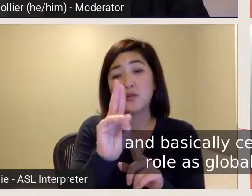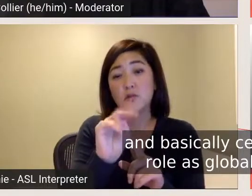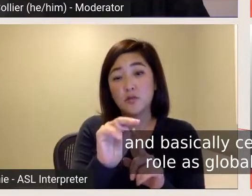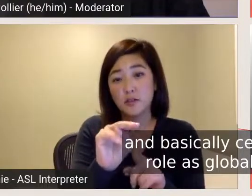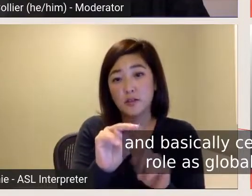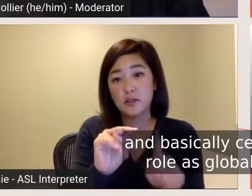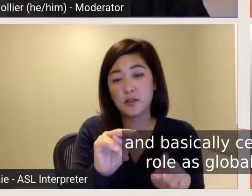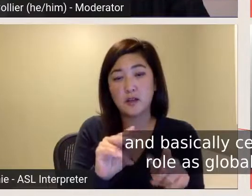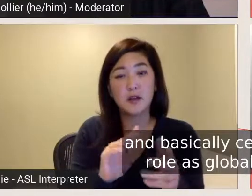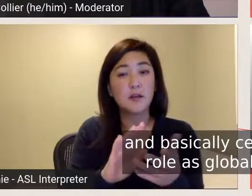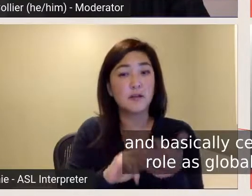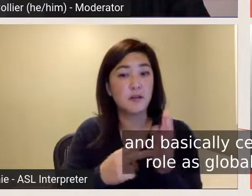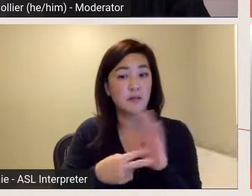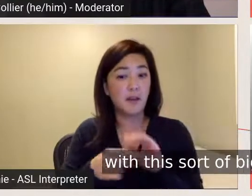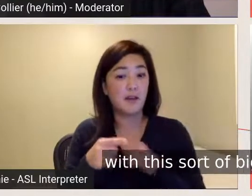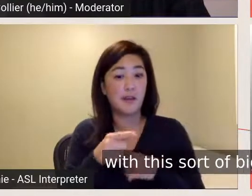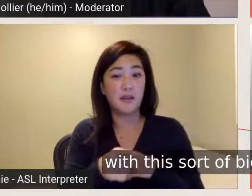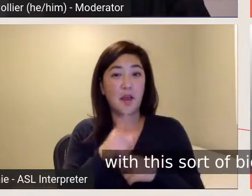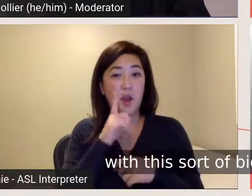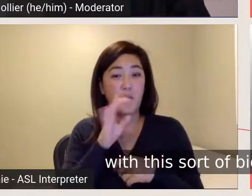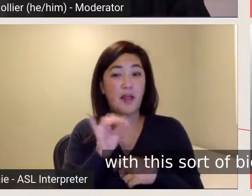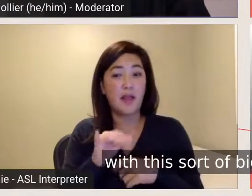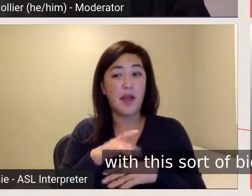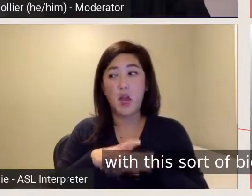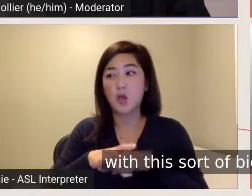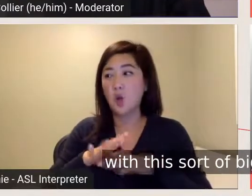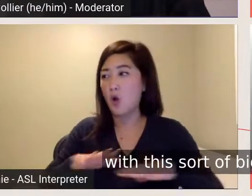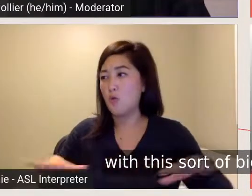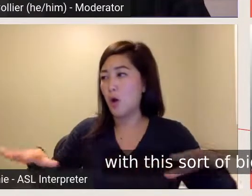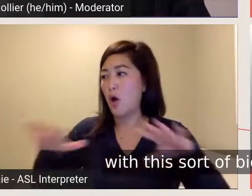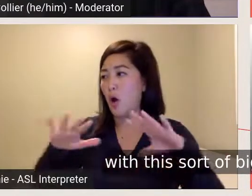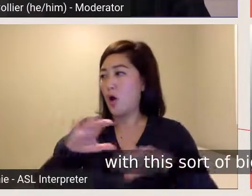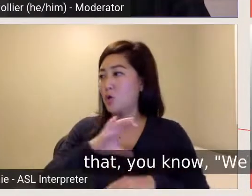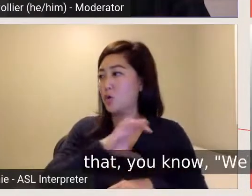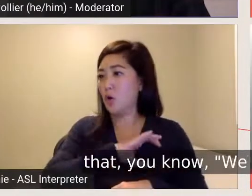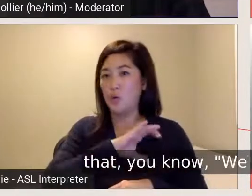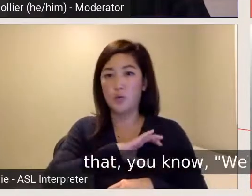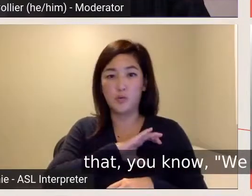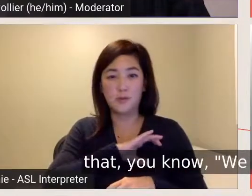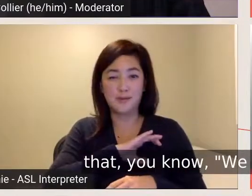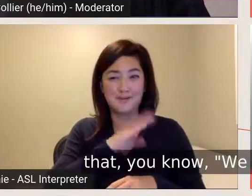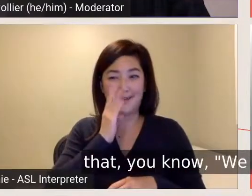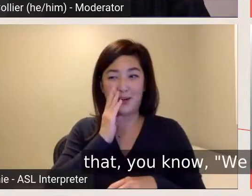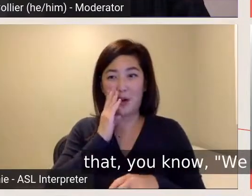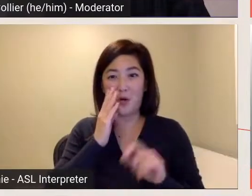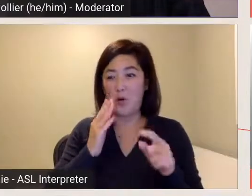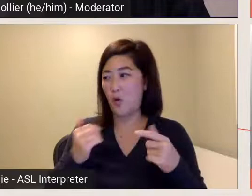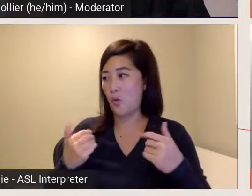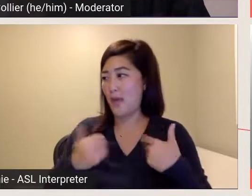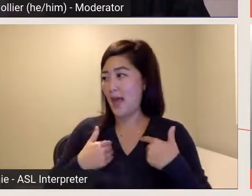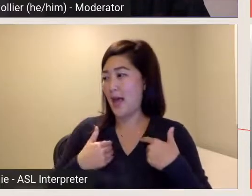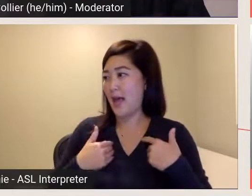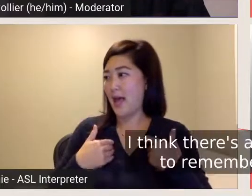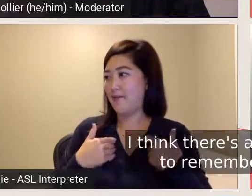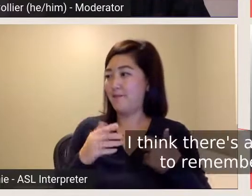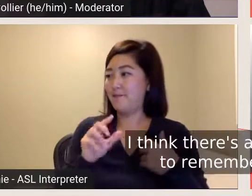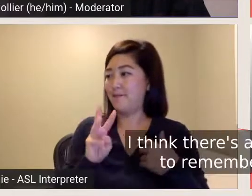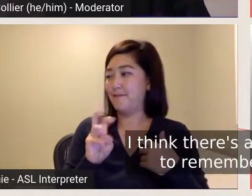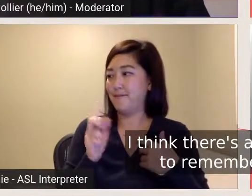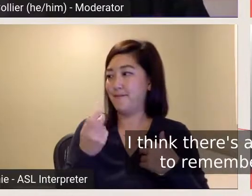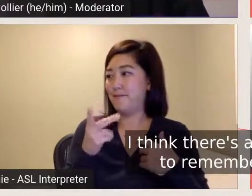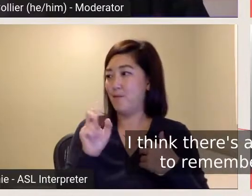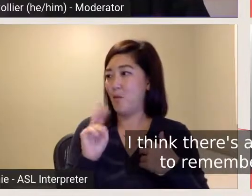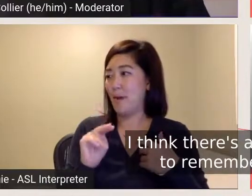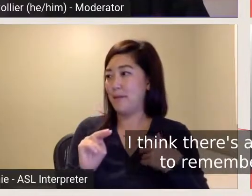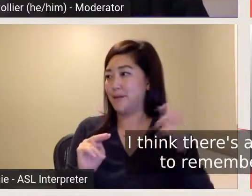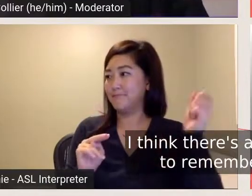as global policemen with this sort of big stick approach that, we have the weapon. I think there's